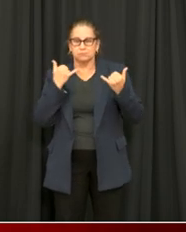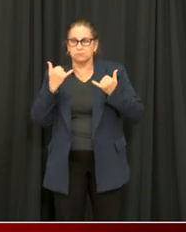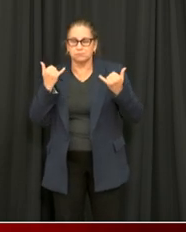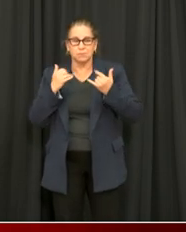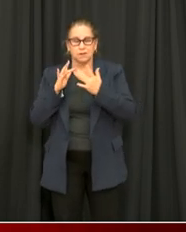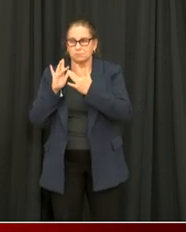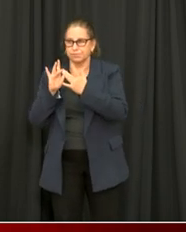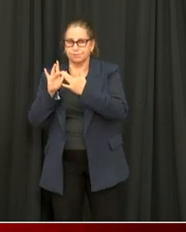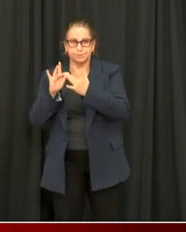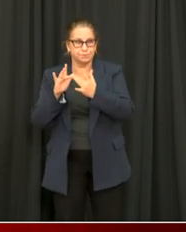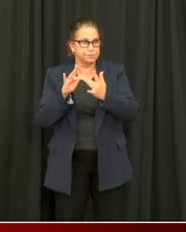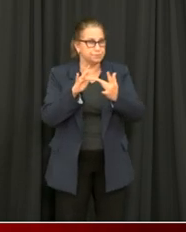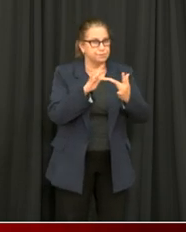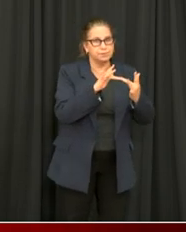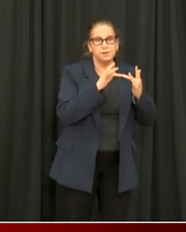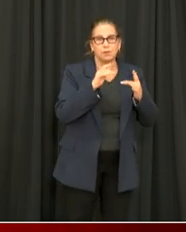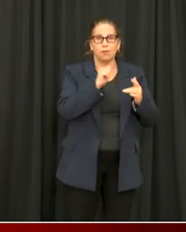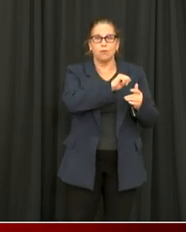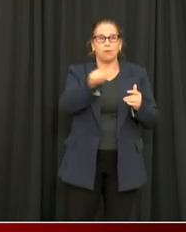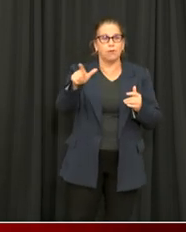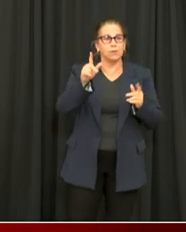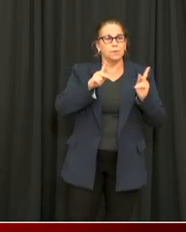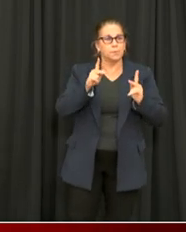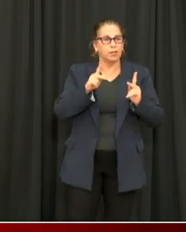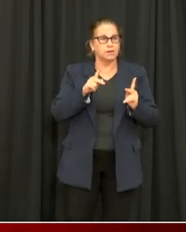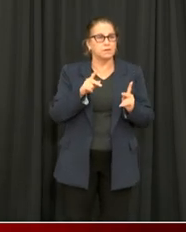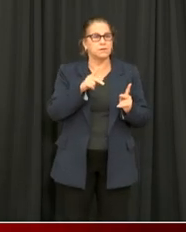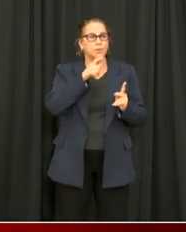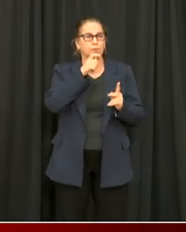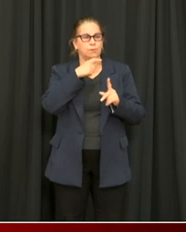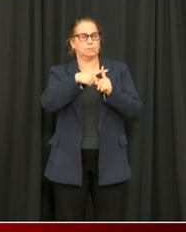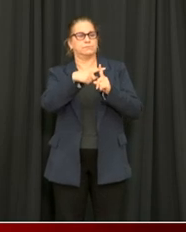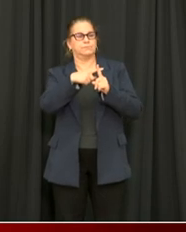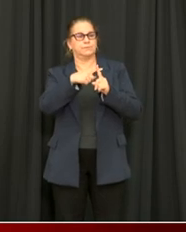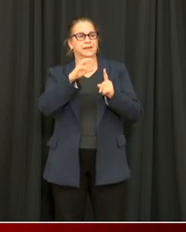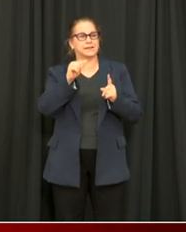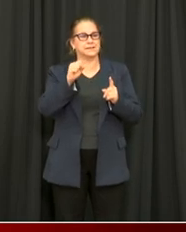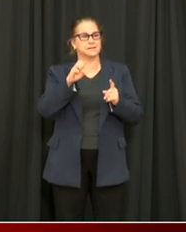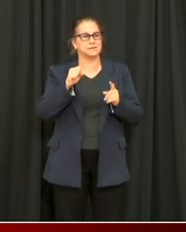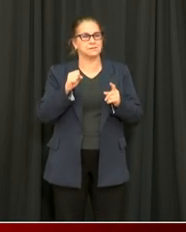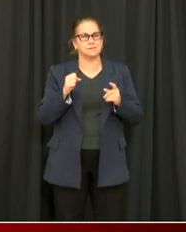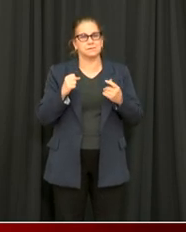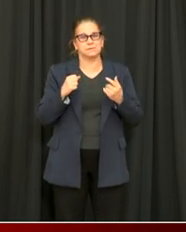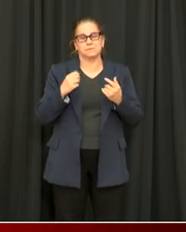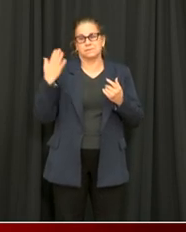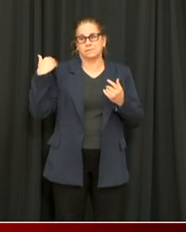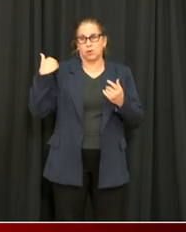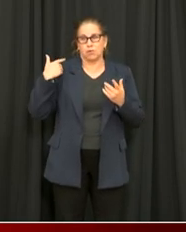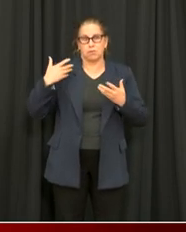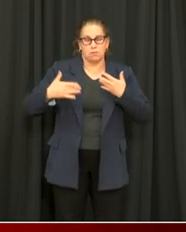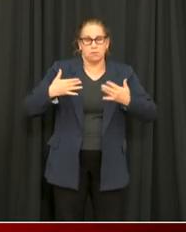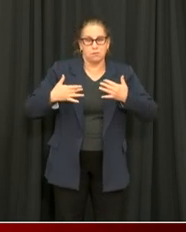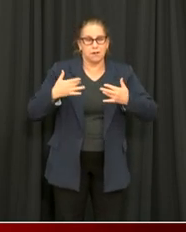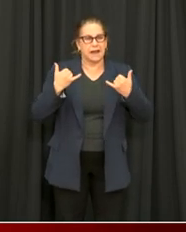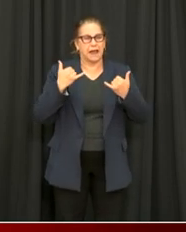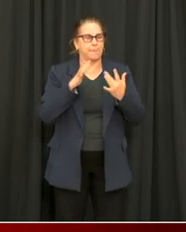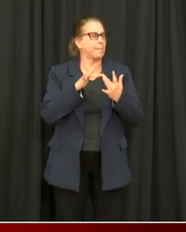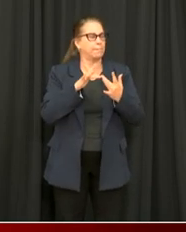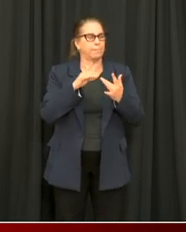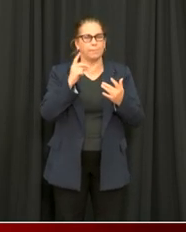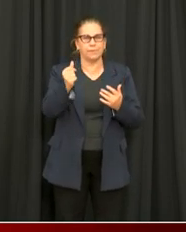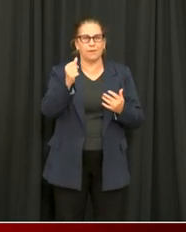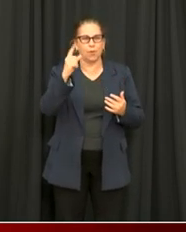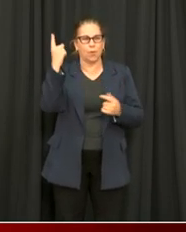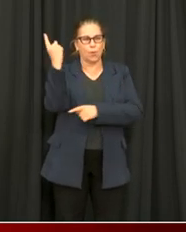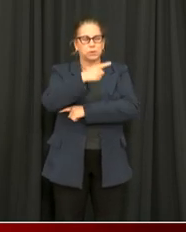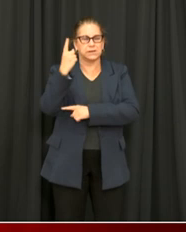of us being notified, as evidenced by our ability to have done that in the past 2 days. So this metric will improve markedly over